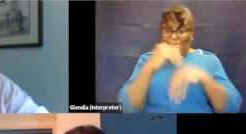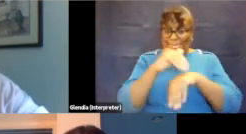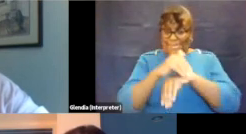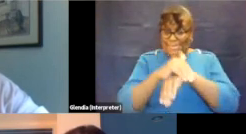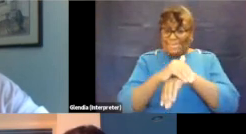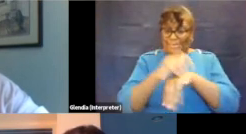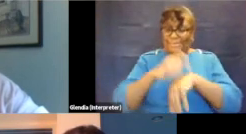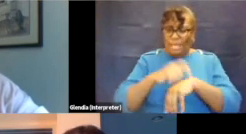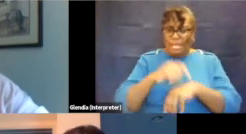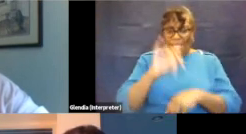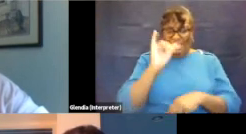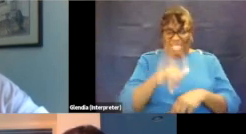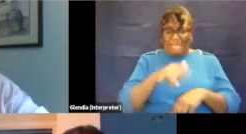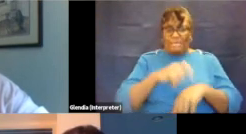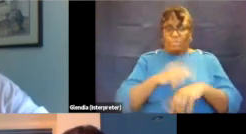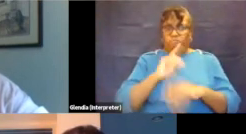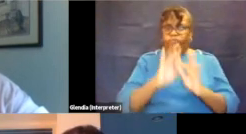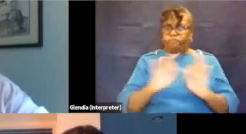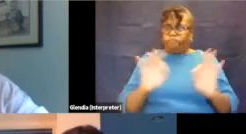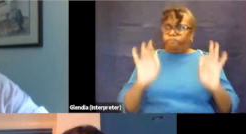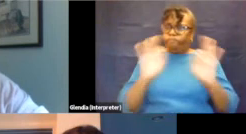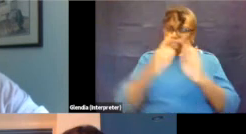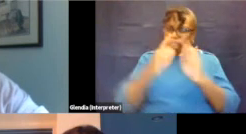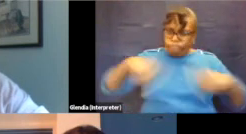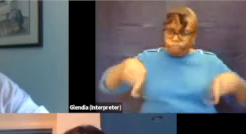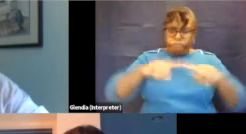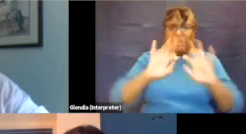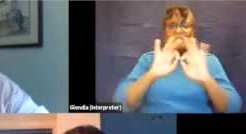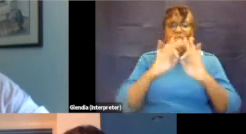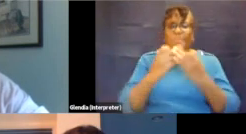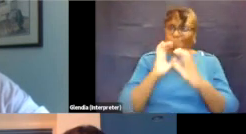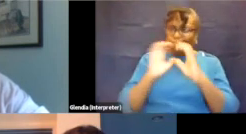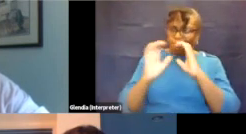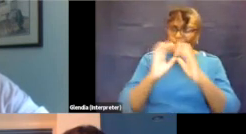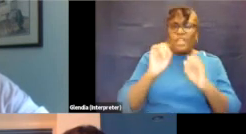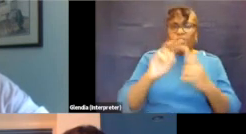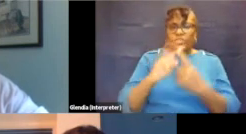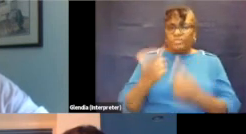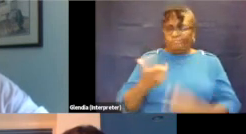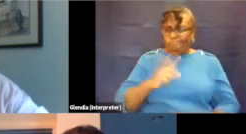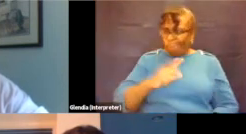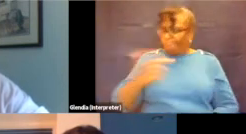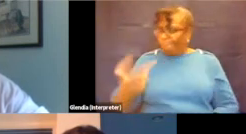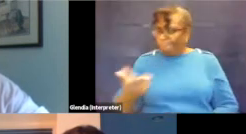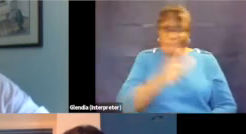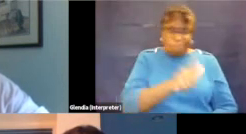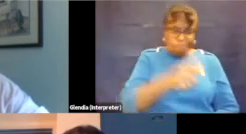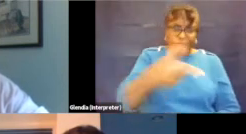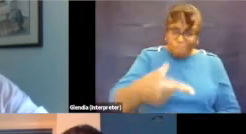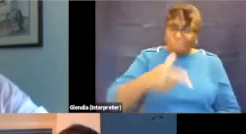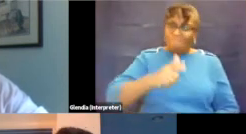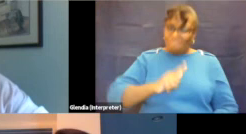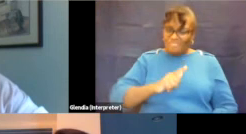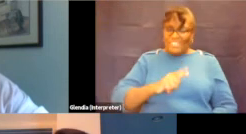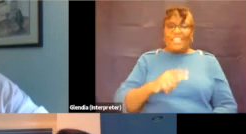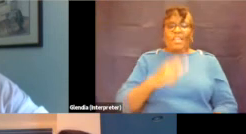family communication. So it may be suggested that turn taking be put into place to ensure that one person's speaking